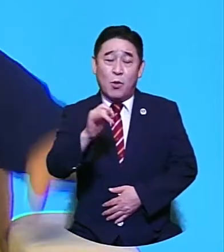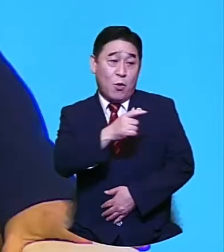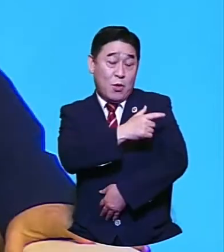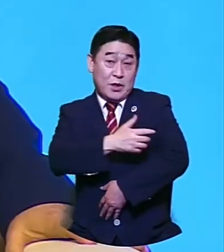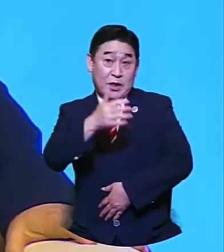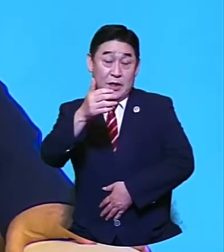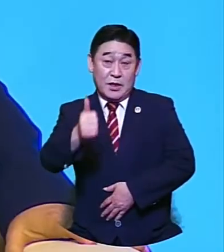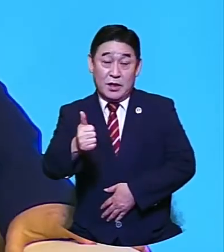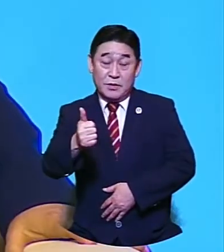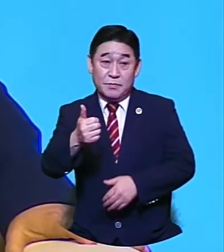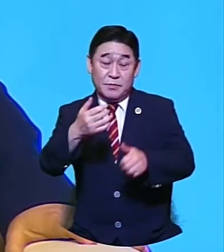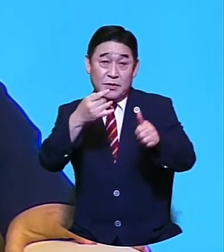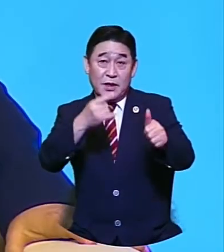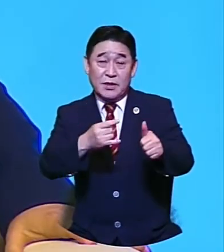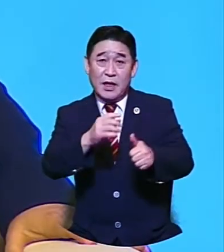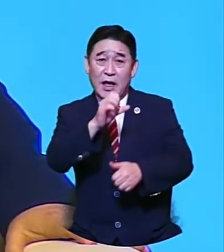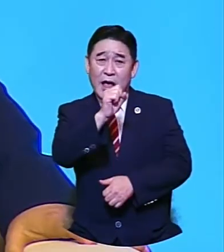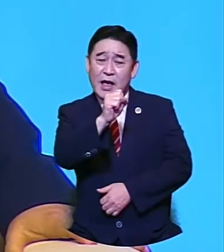2?